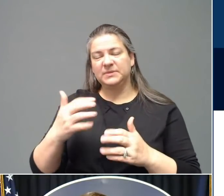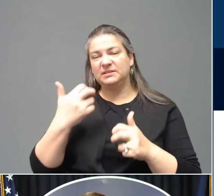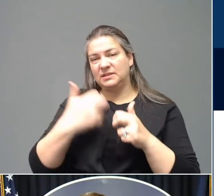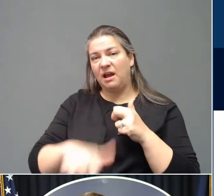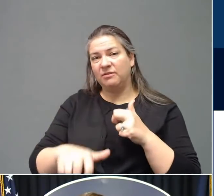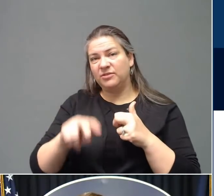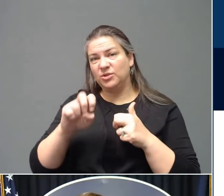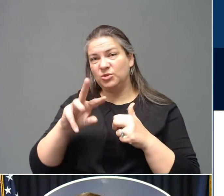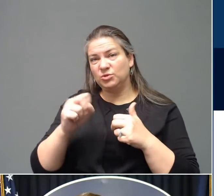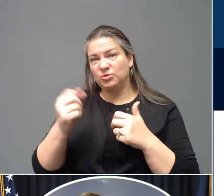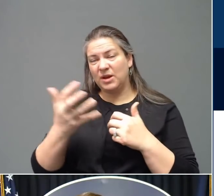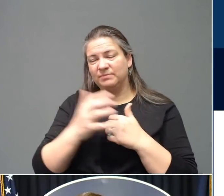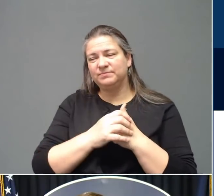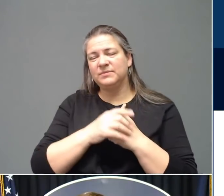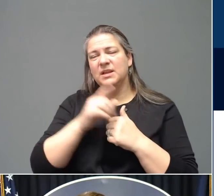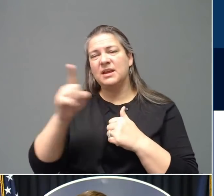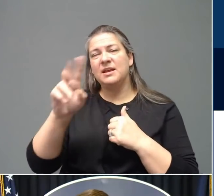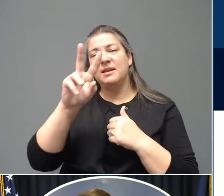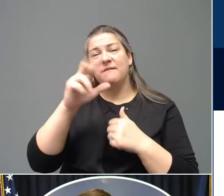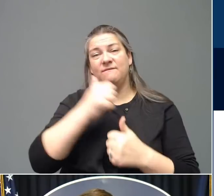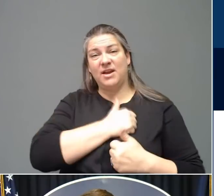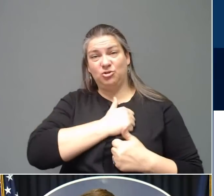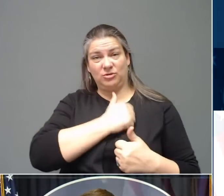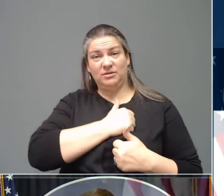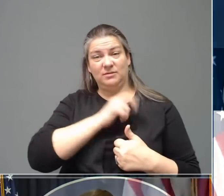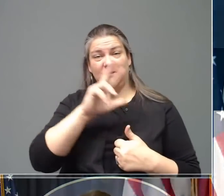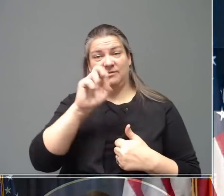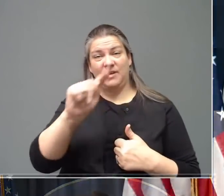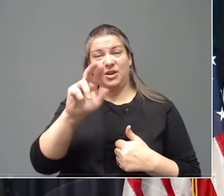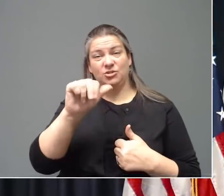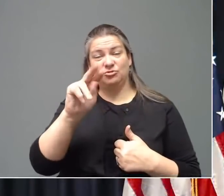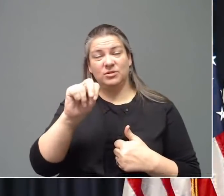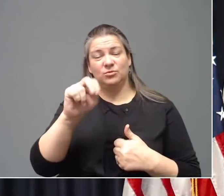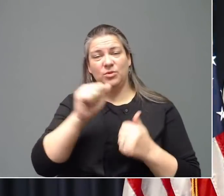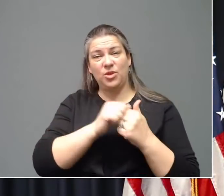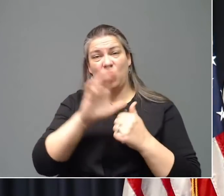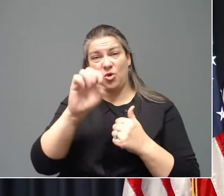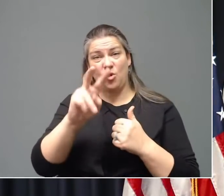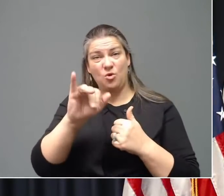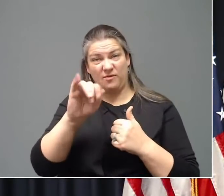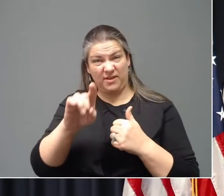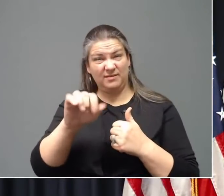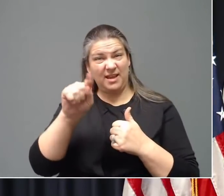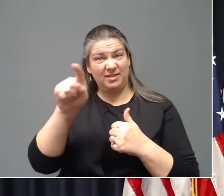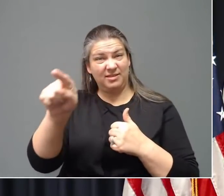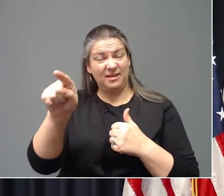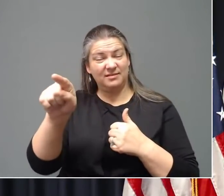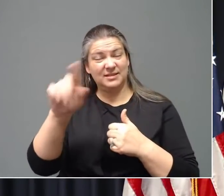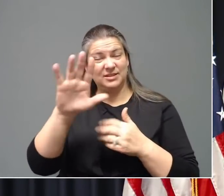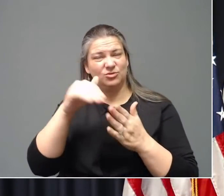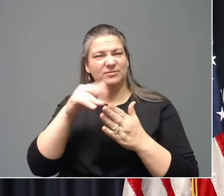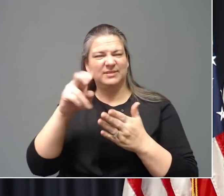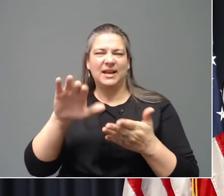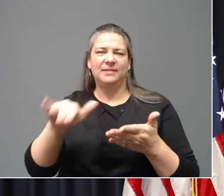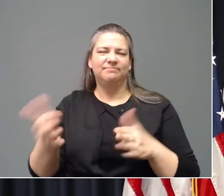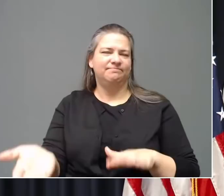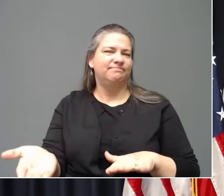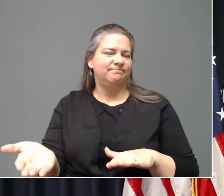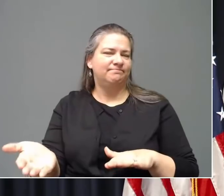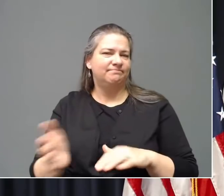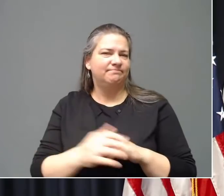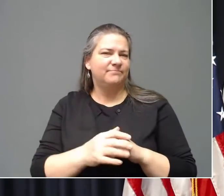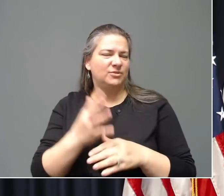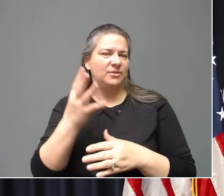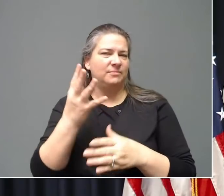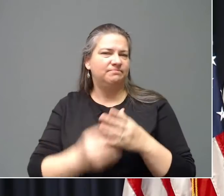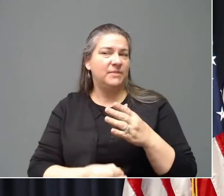at the Carl M. Beshear Radcliffe Veterans Center has died. He'd been transferred to the VA Medical